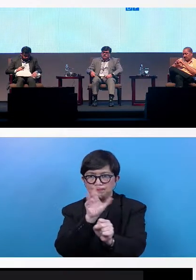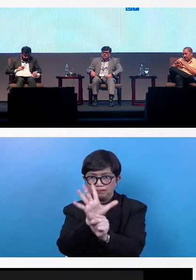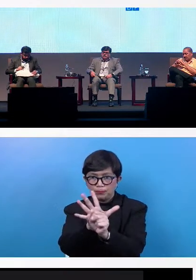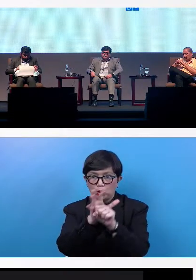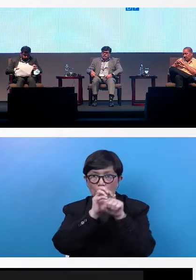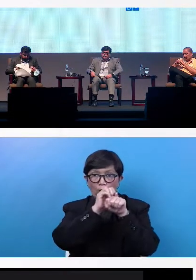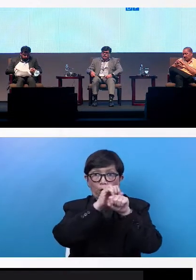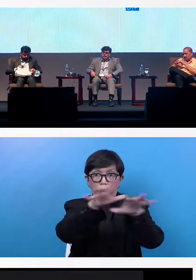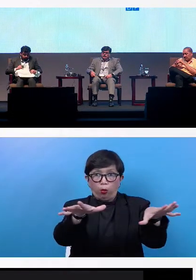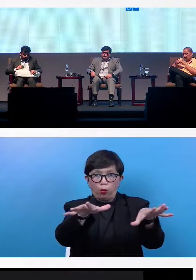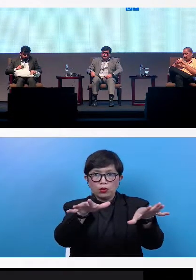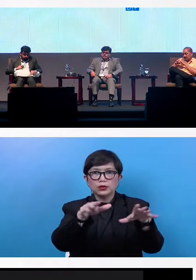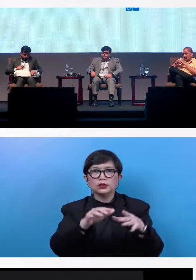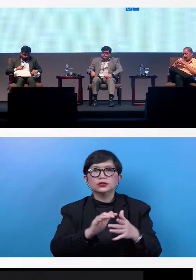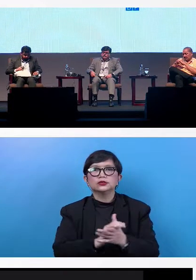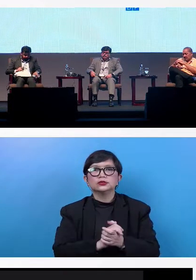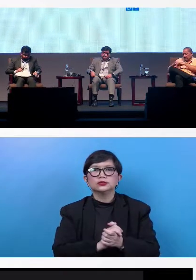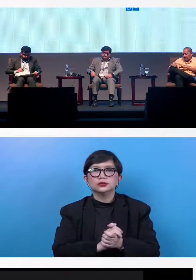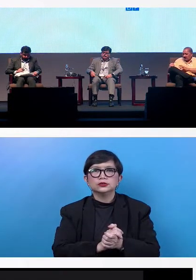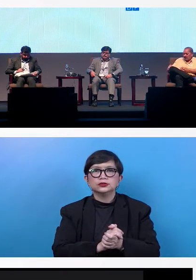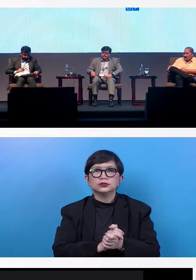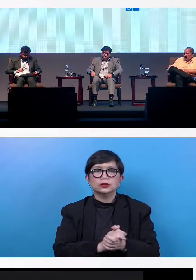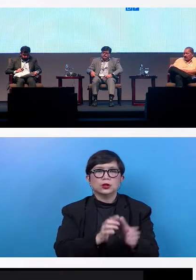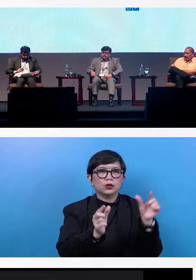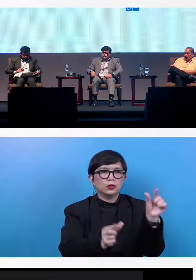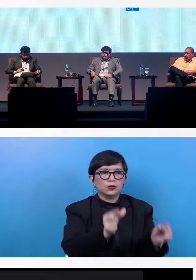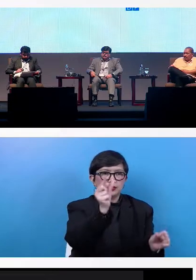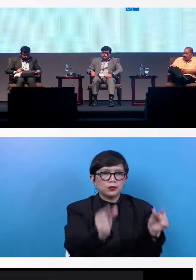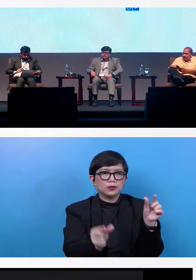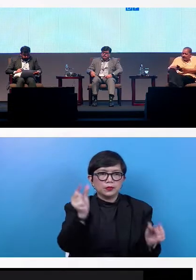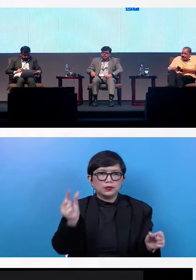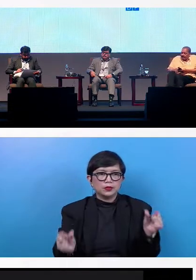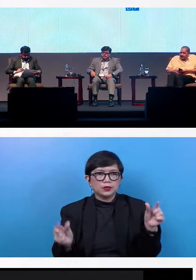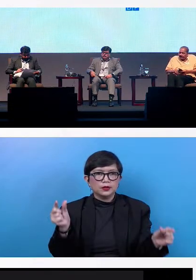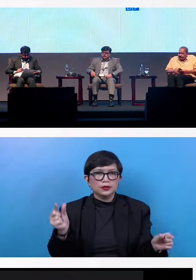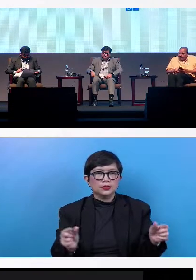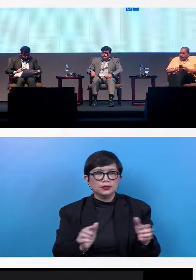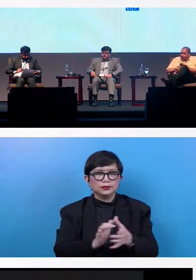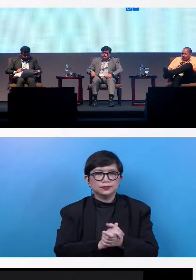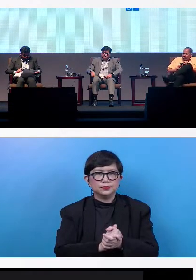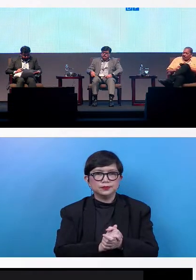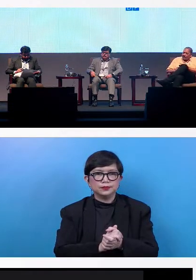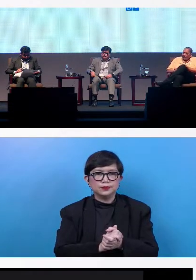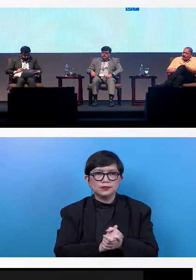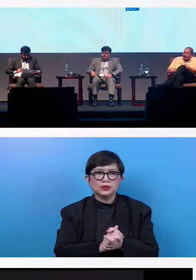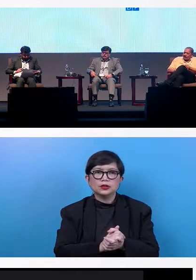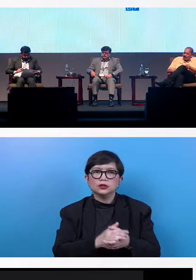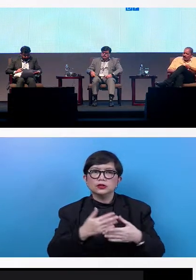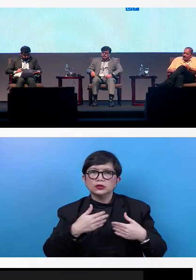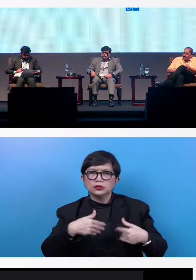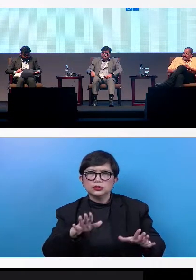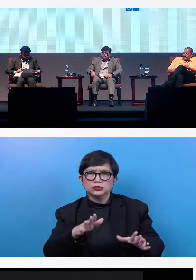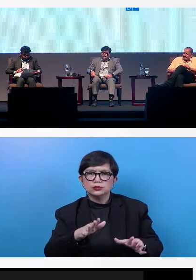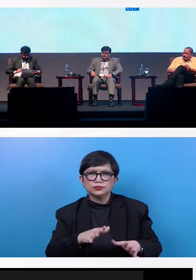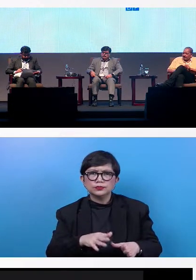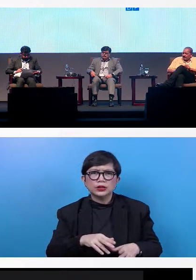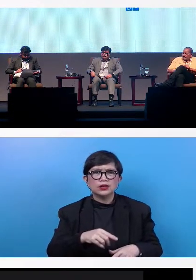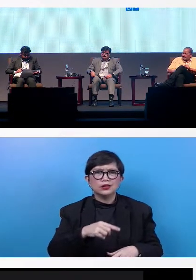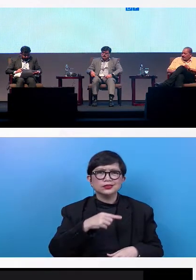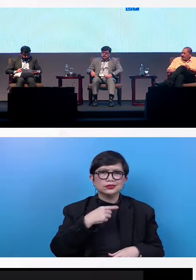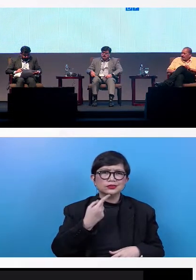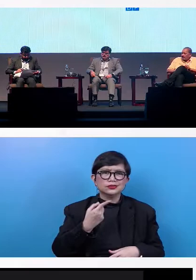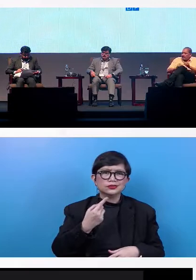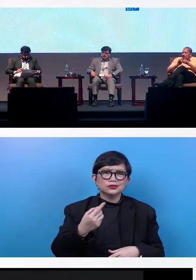is. Of course, we need to be tracking environmental hazard, human health risk, infrastructure maintenance, and